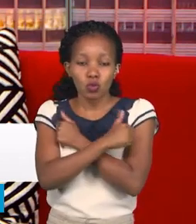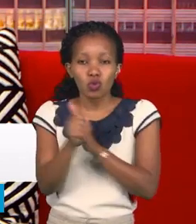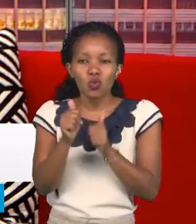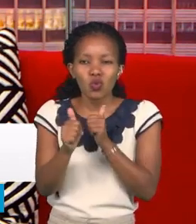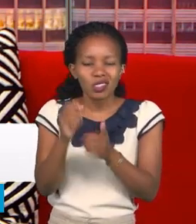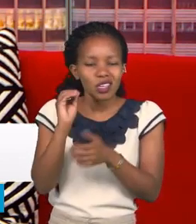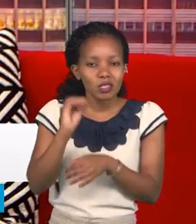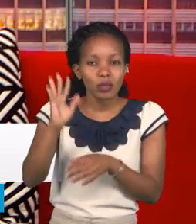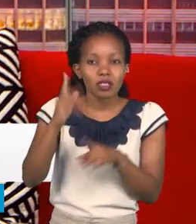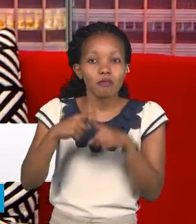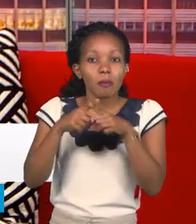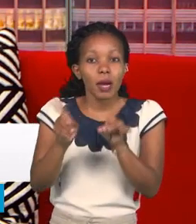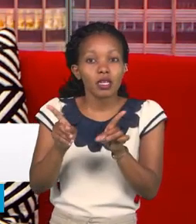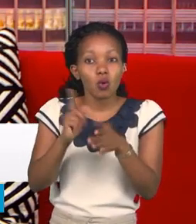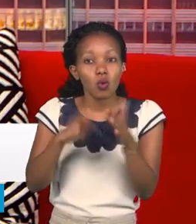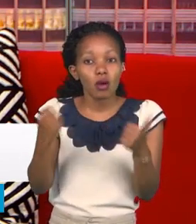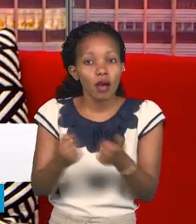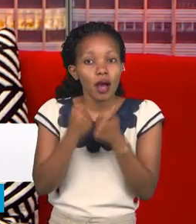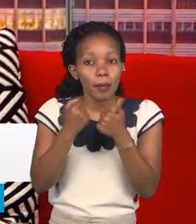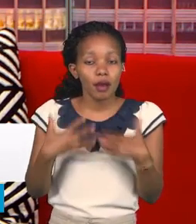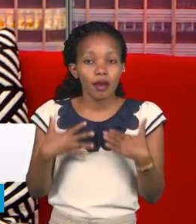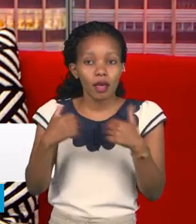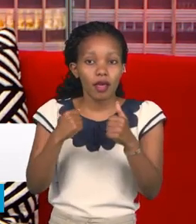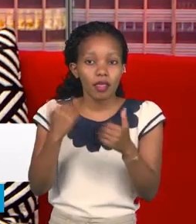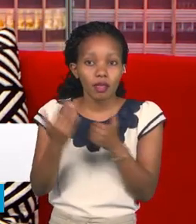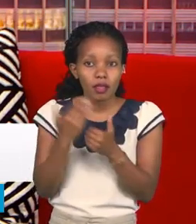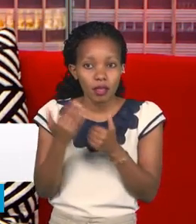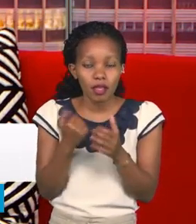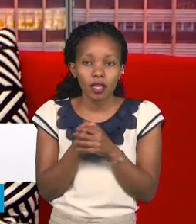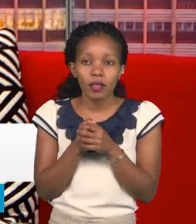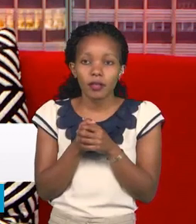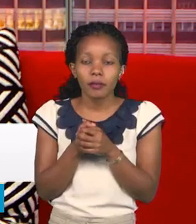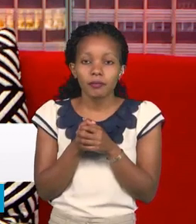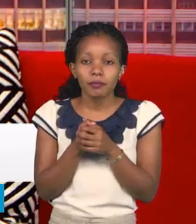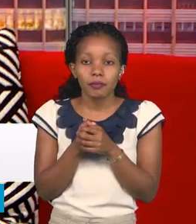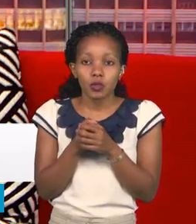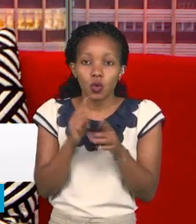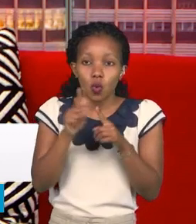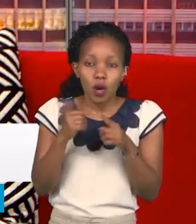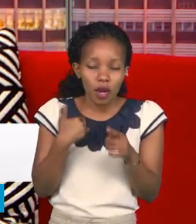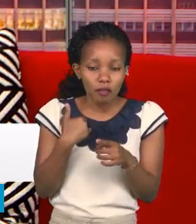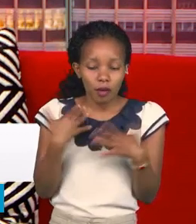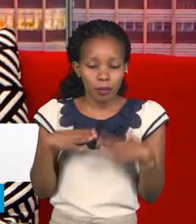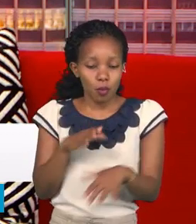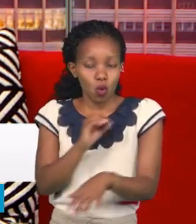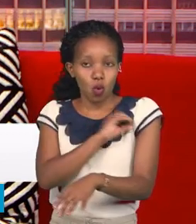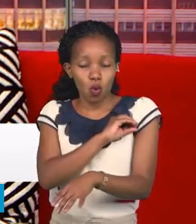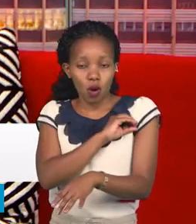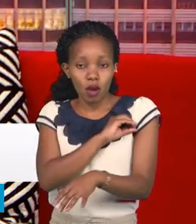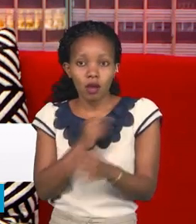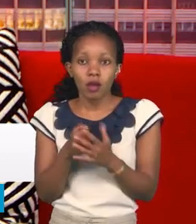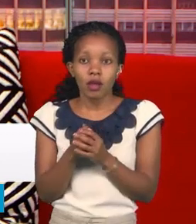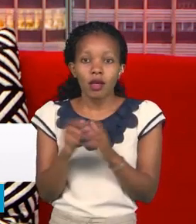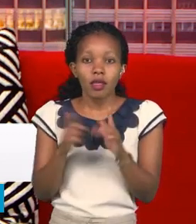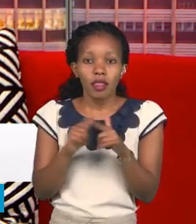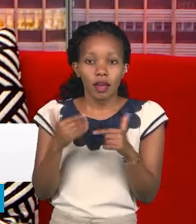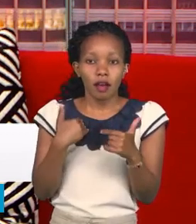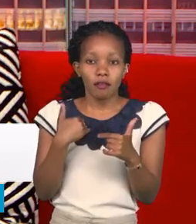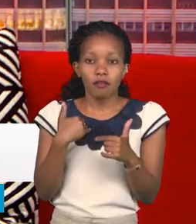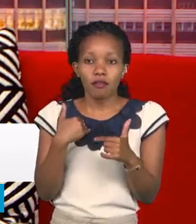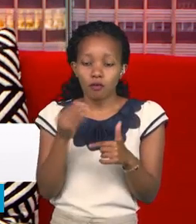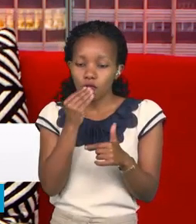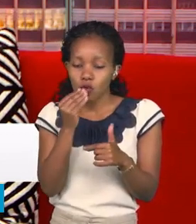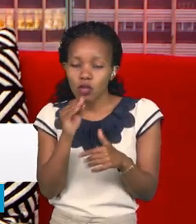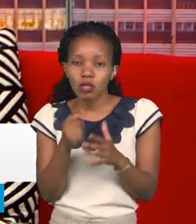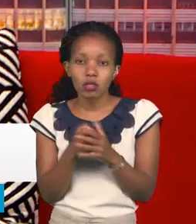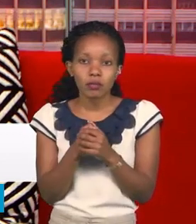expensive, but still what happens is in healthcare, the studies prove that when you have your own people around and then you have your own food to eat,